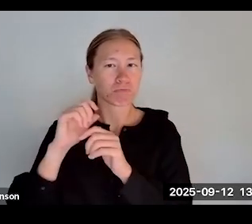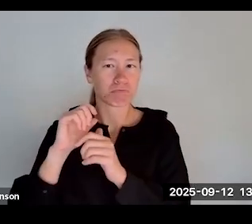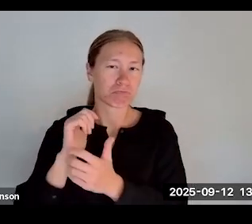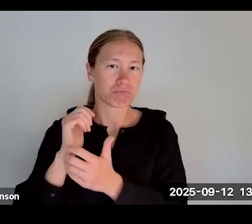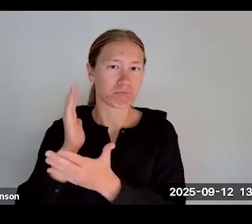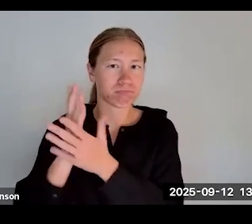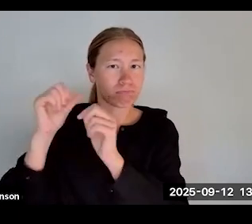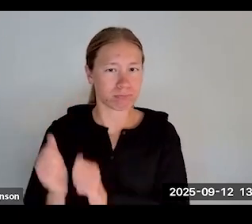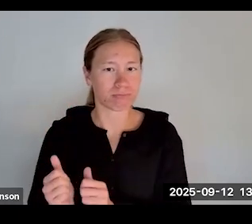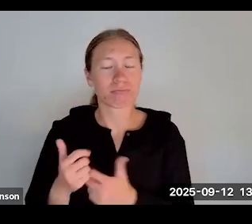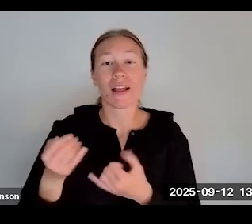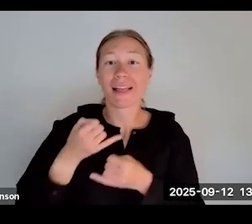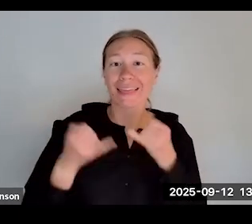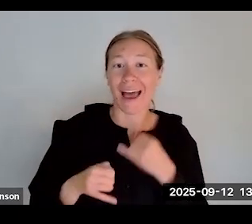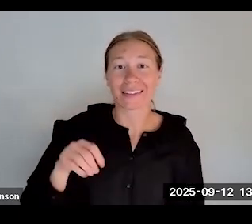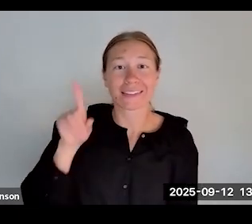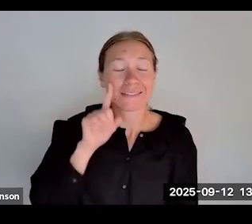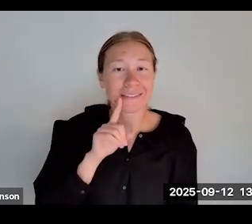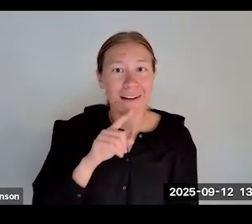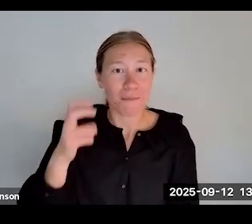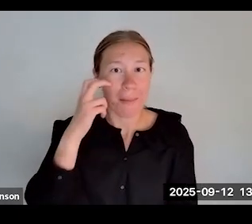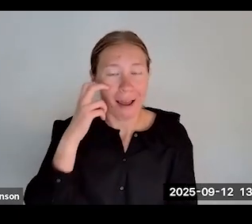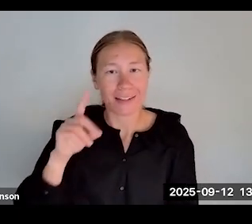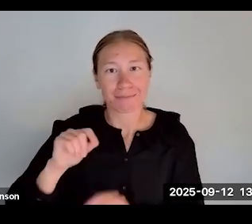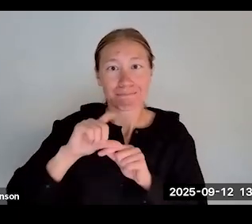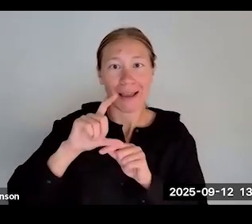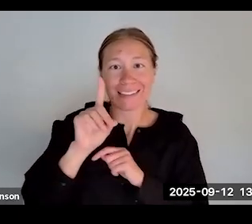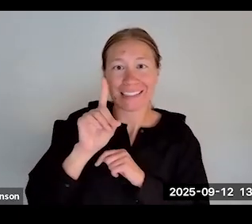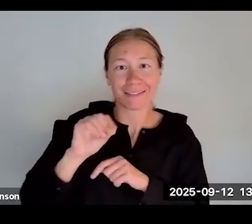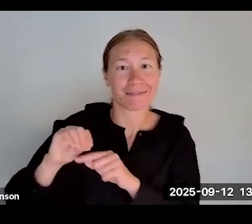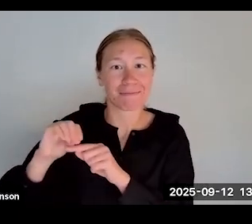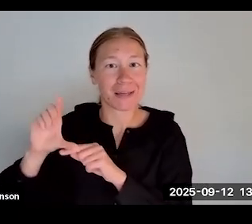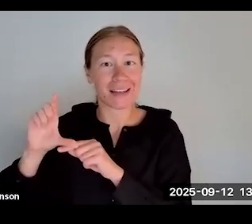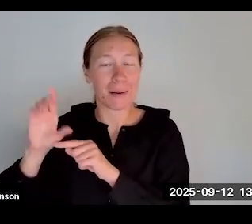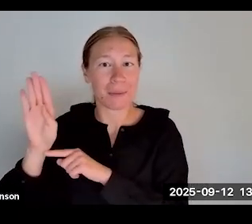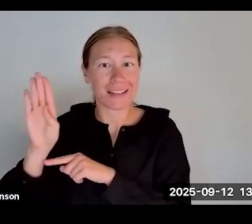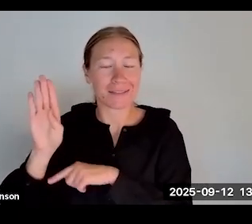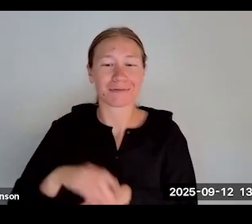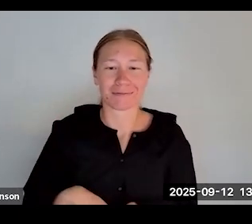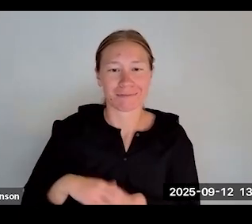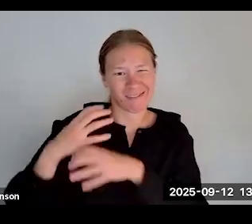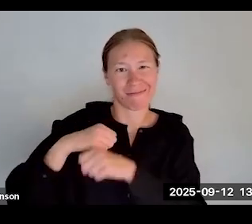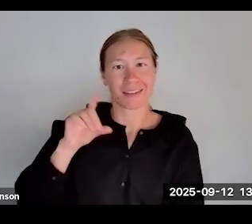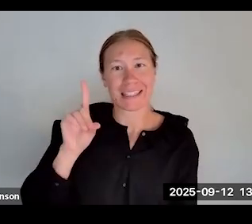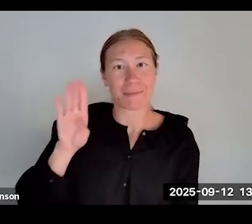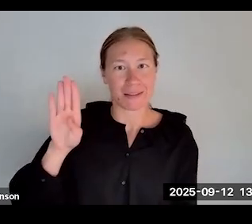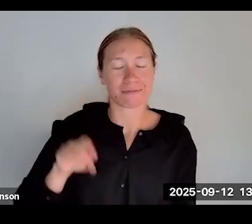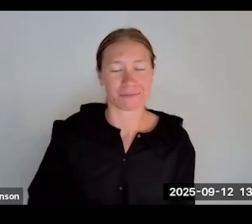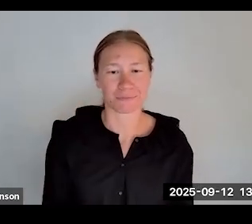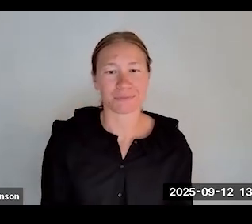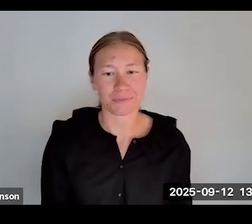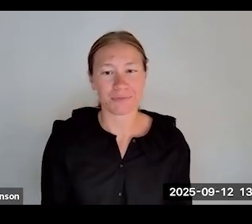have deaf blind with a capital D and a capital B. This is abbreviated capital D, capital B.